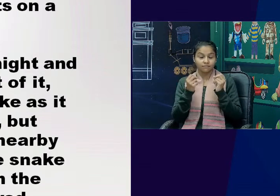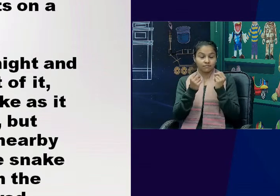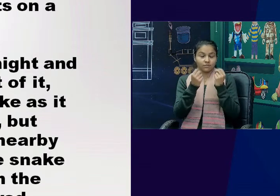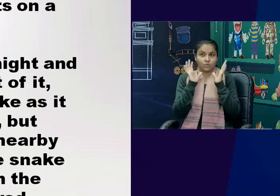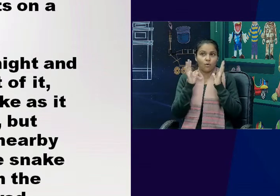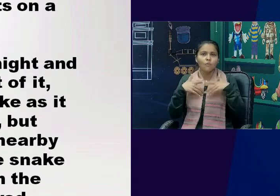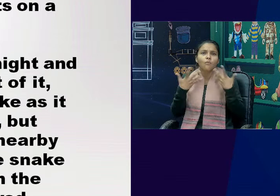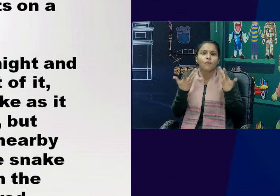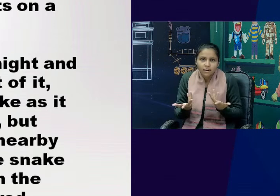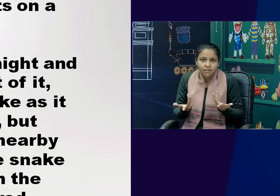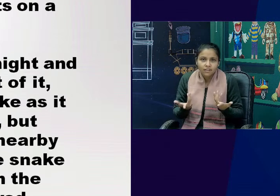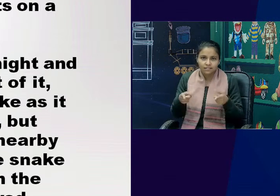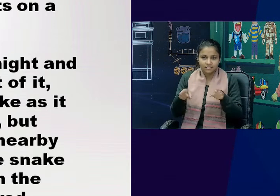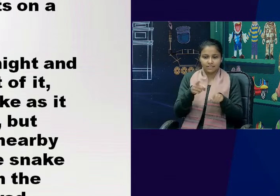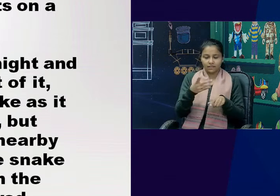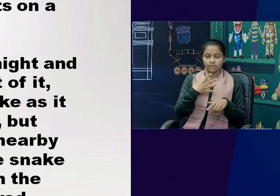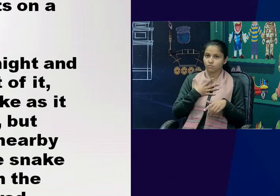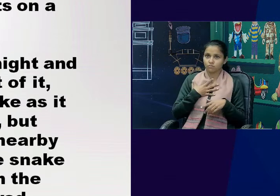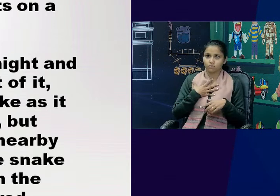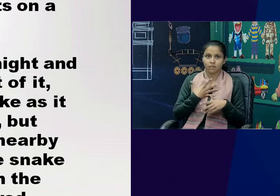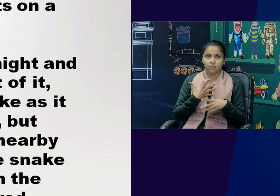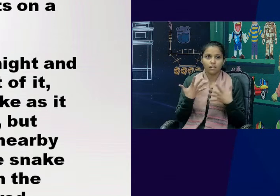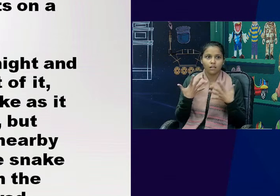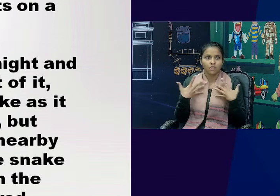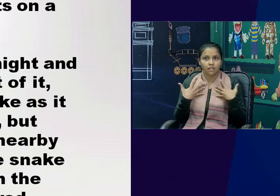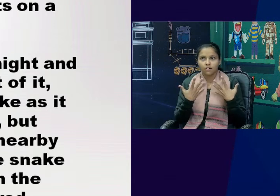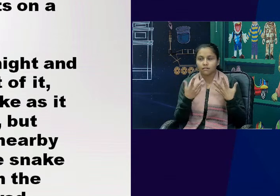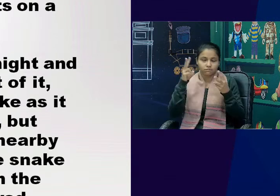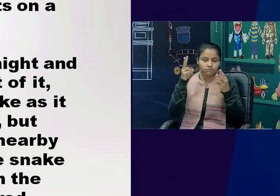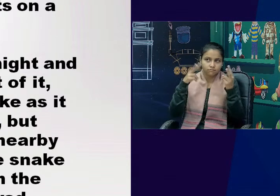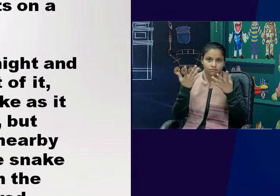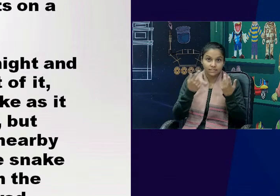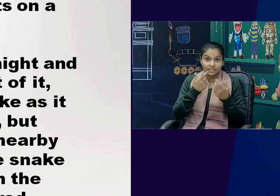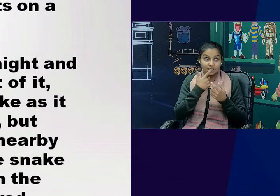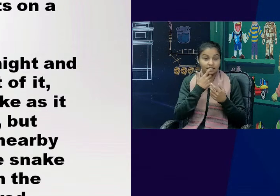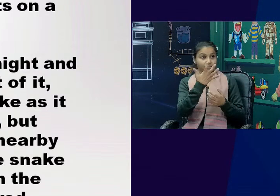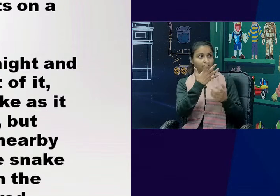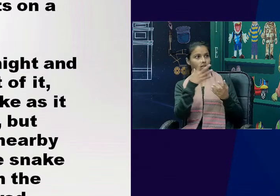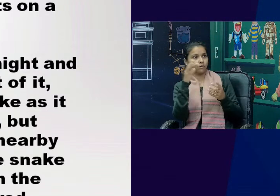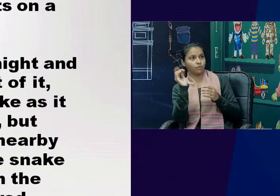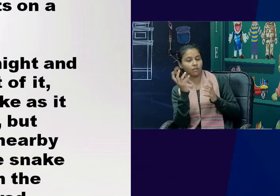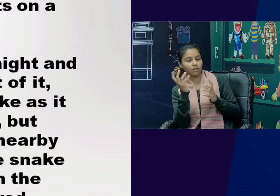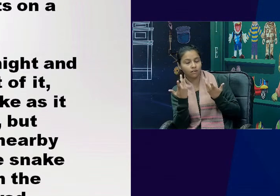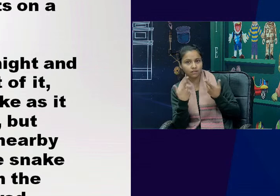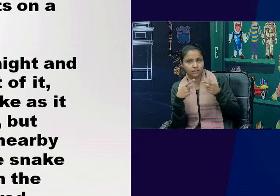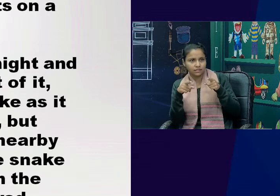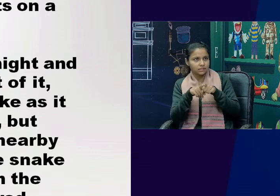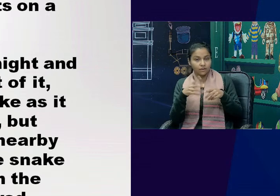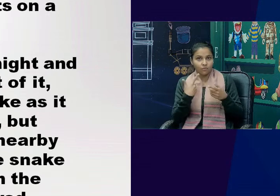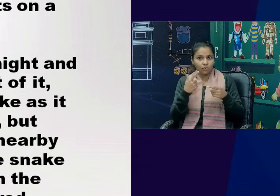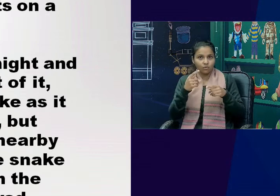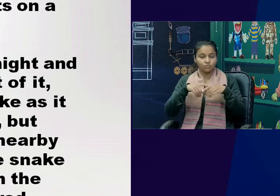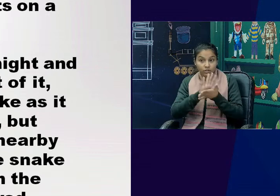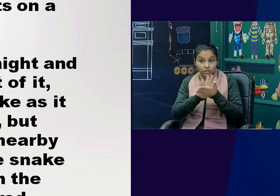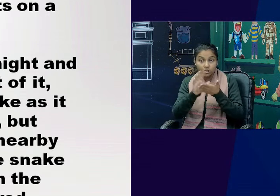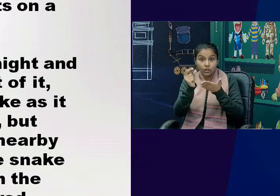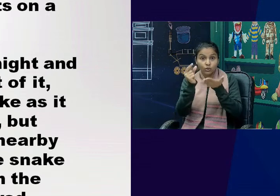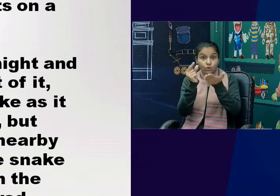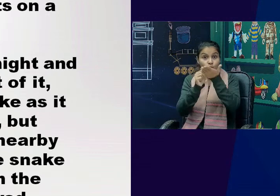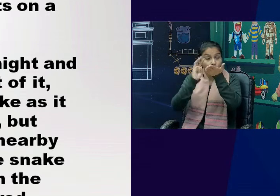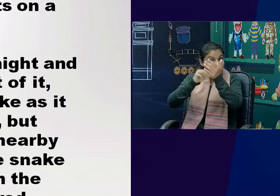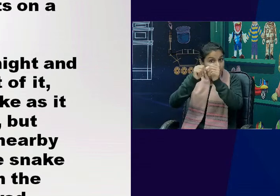Why? Because he saw a very strange reflection in the mirror, and that reflection was not of a human, or not